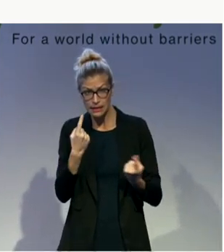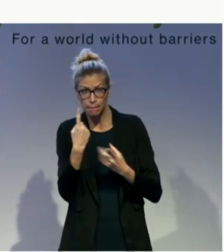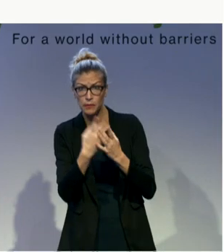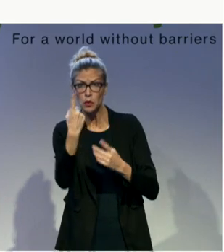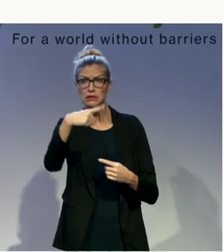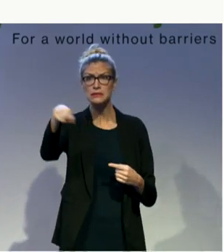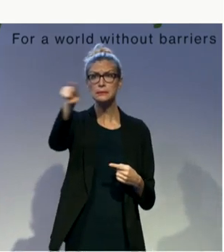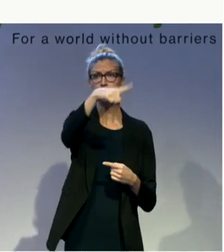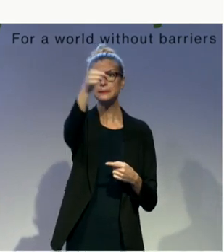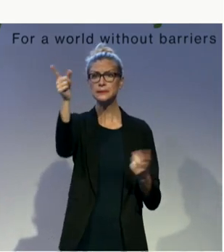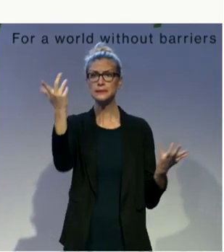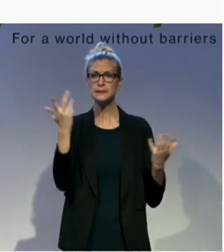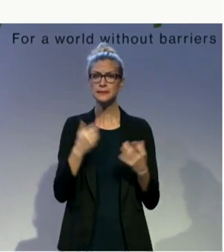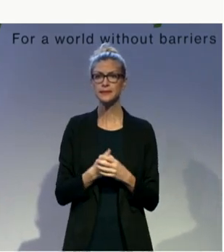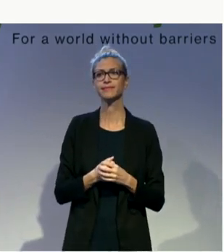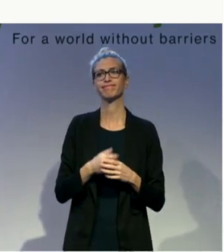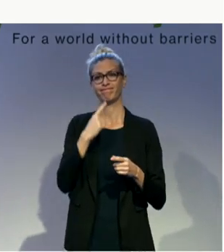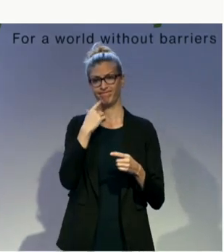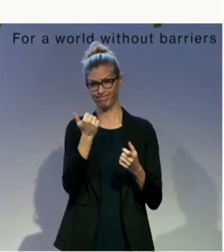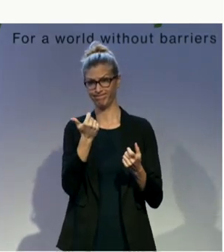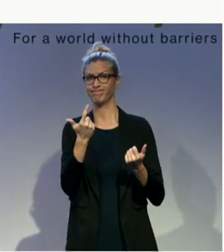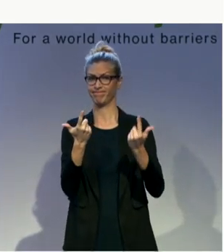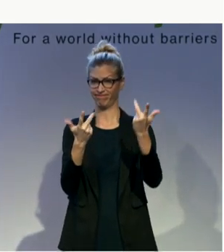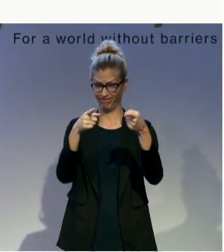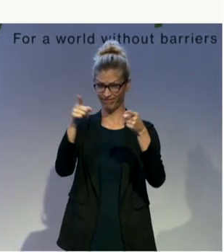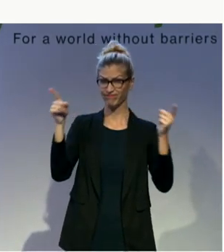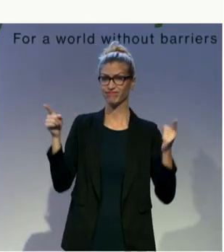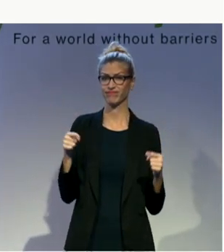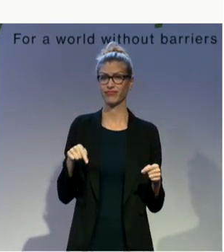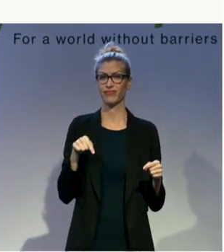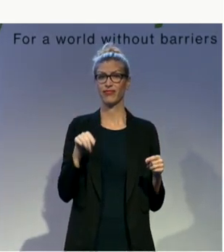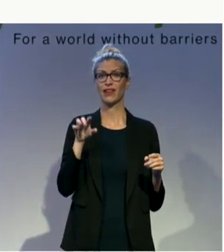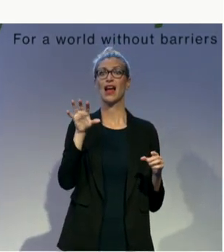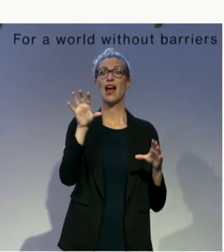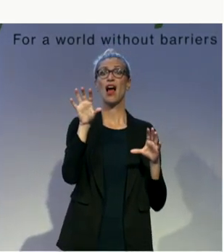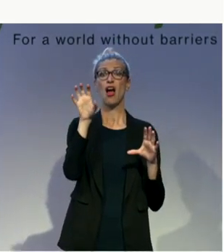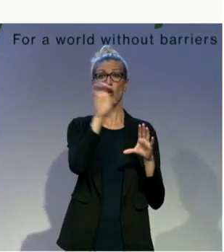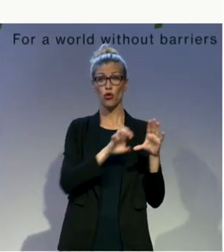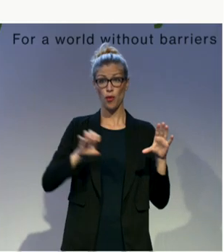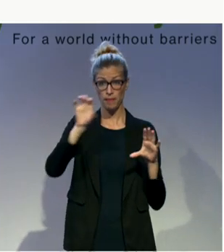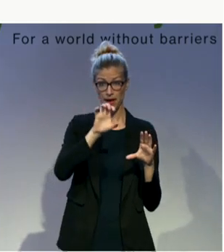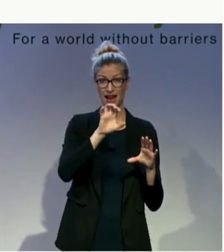In the European Union alone, this would be 500,000 people.